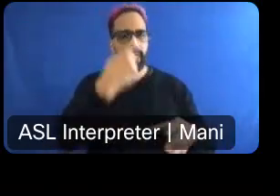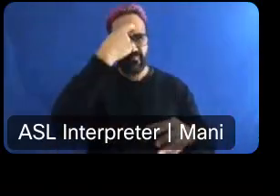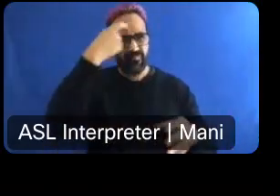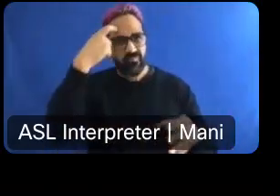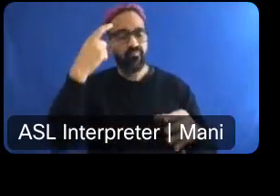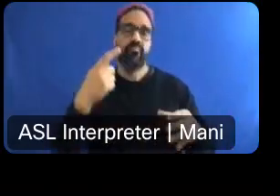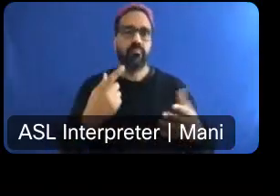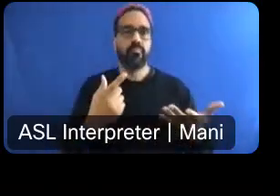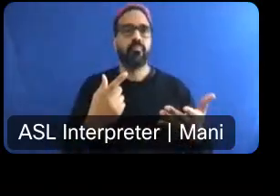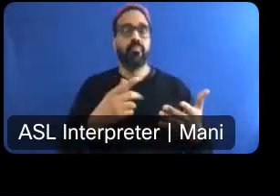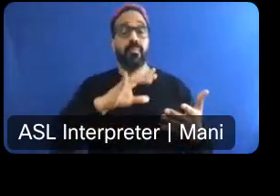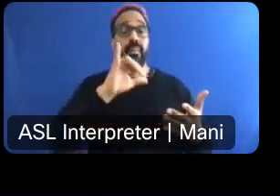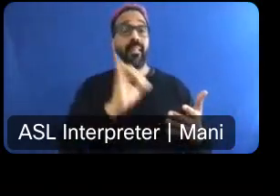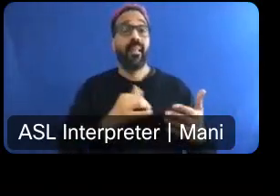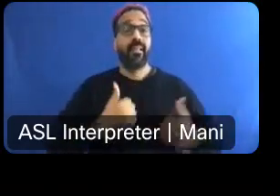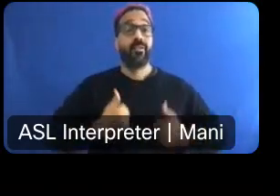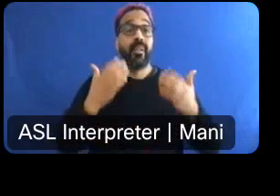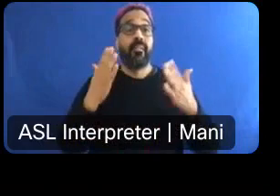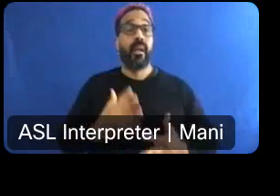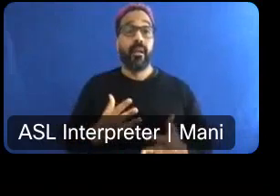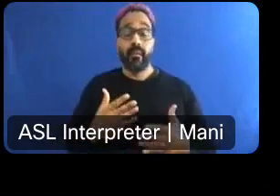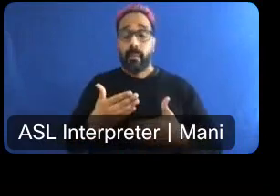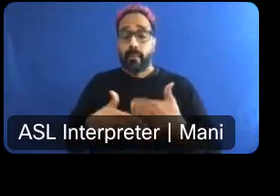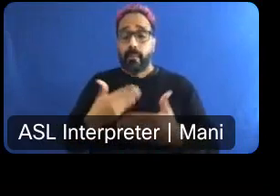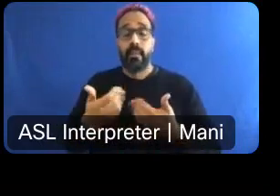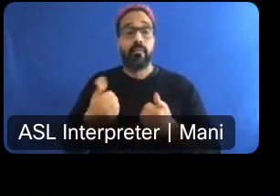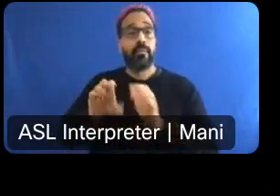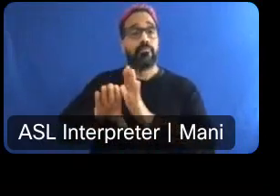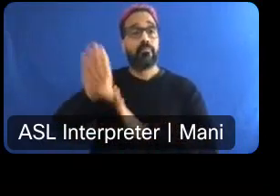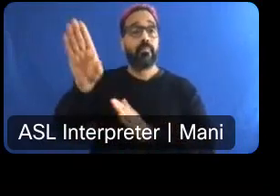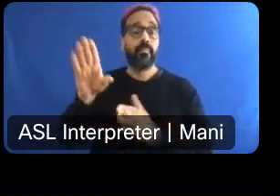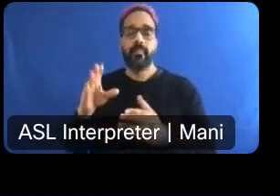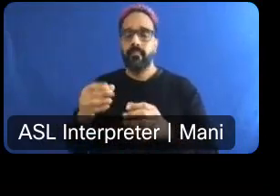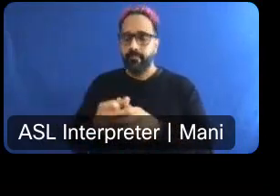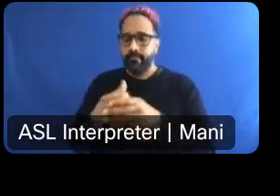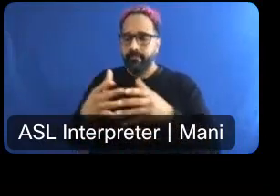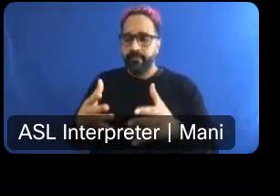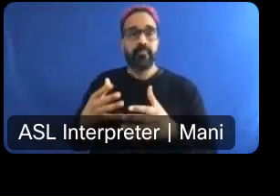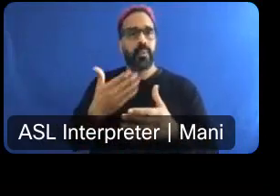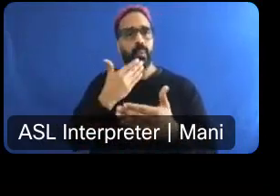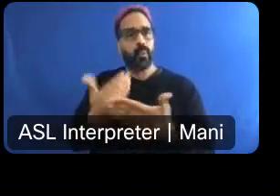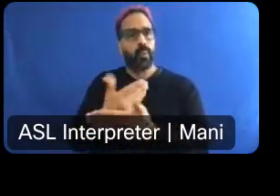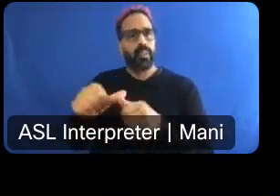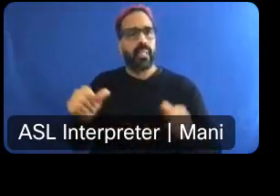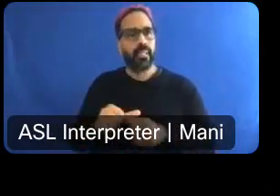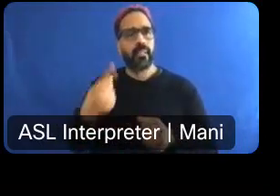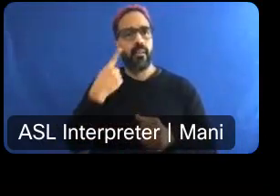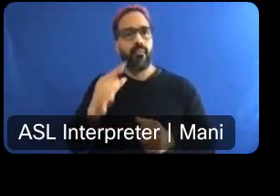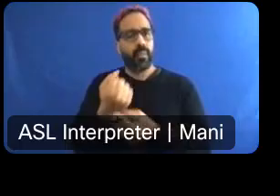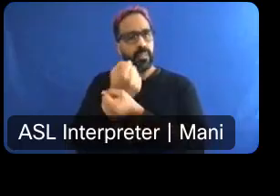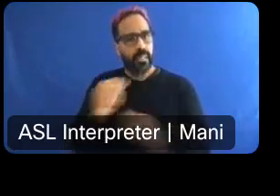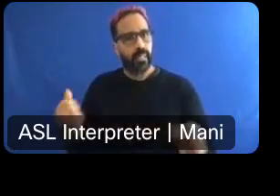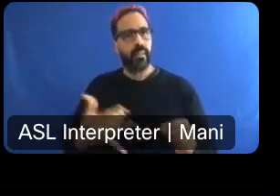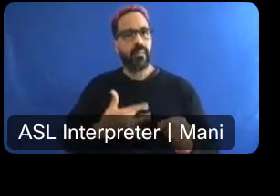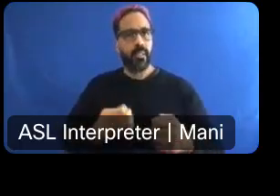providing space that fosters physical and emotional safety and connection. It is not our lack of empathy